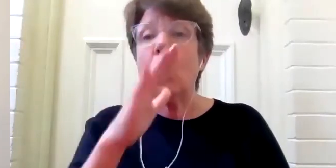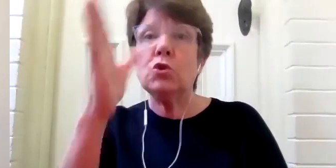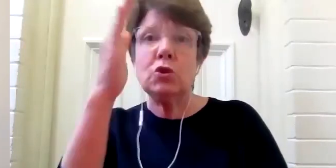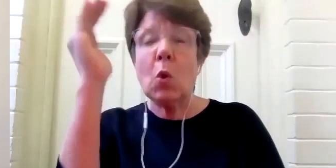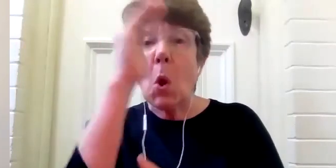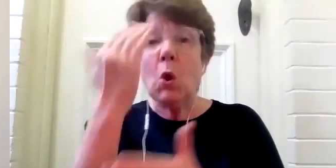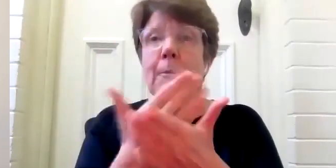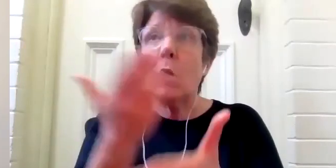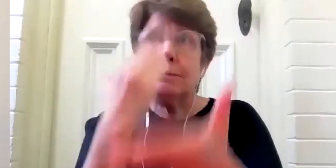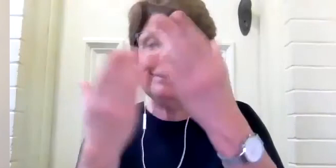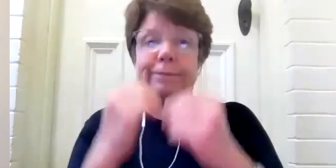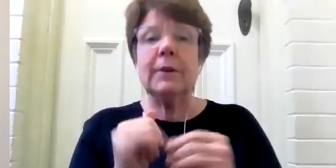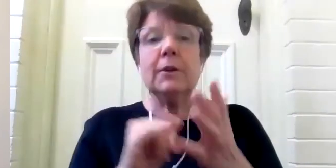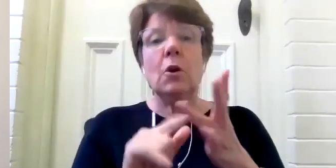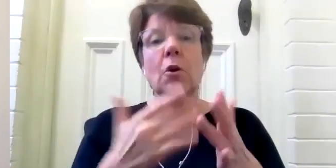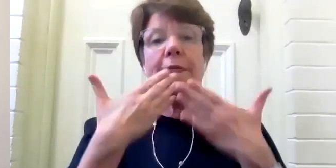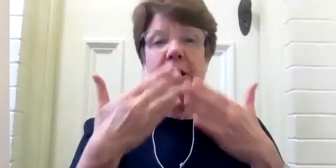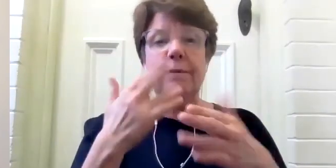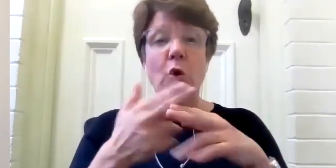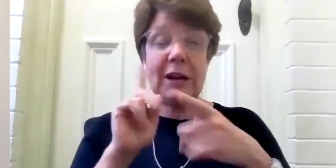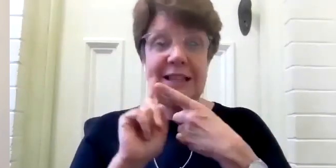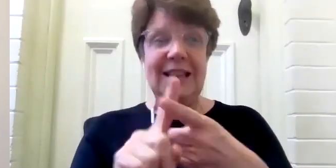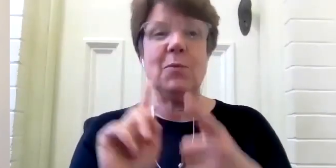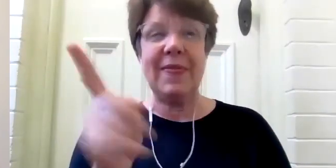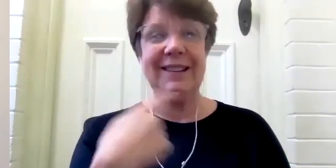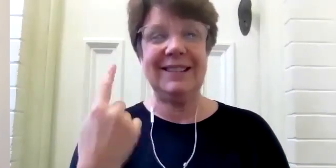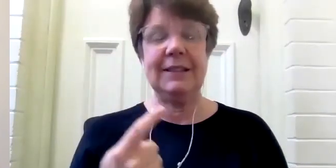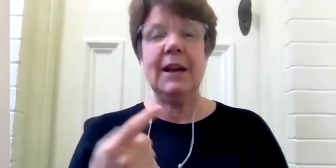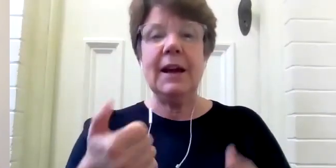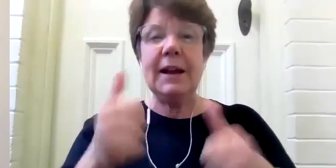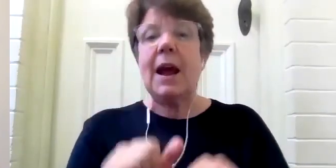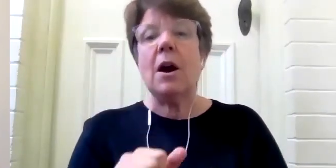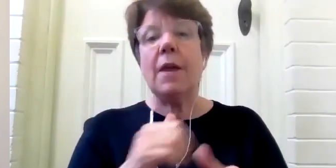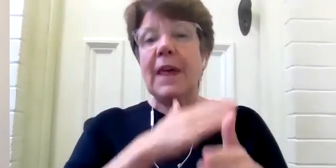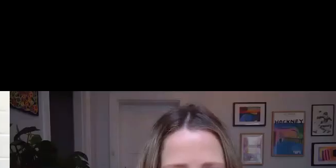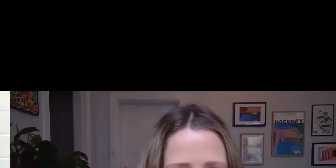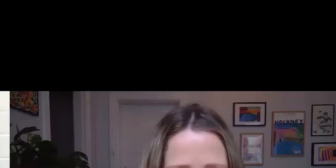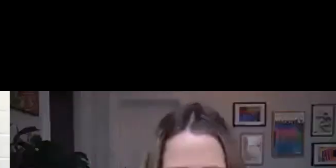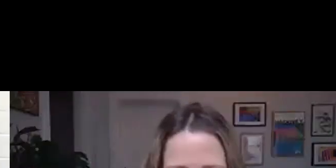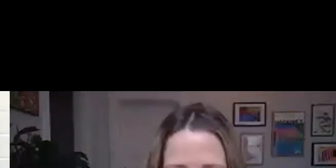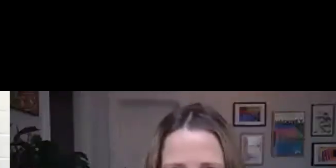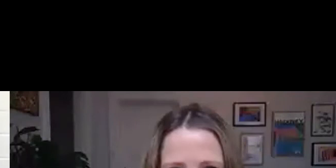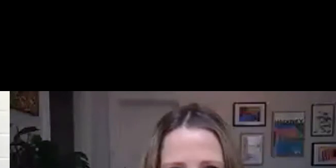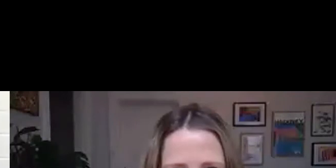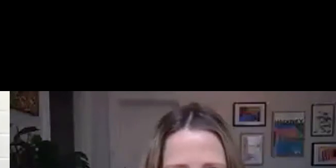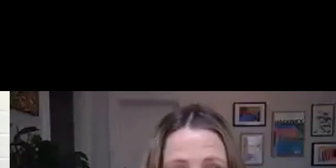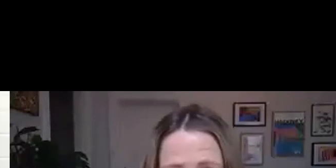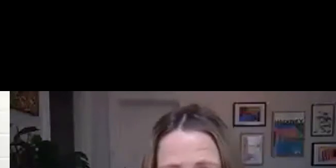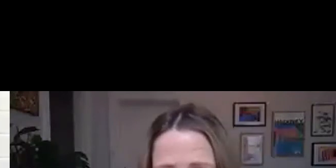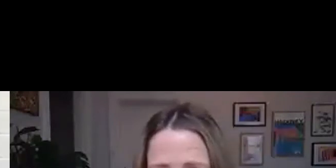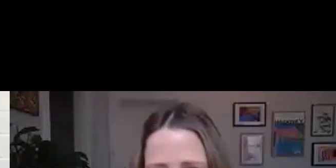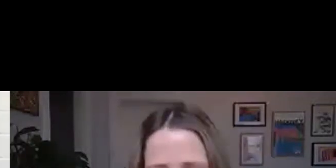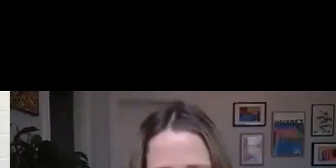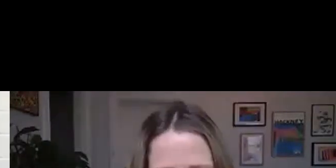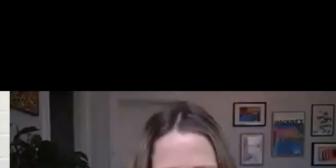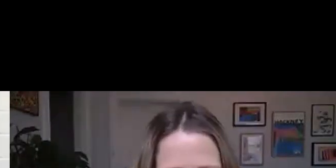for continuing with us. I'll just share my last couple of slides that we have. So unfortunately, we've run out of